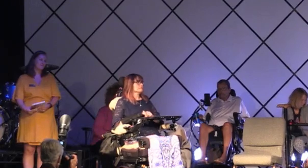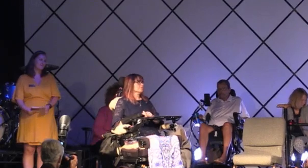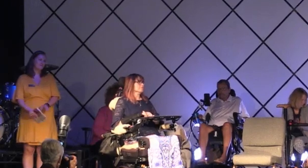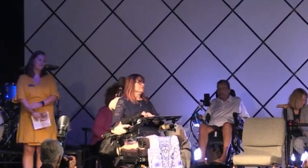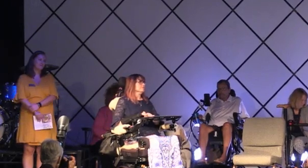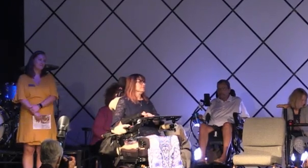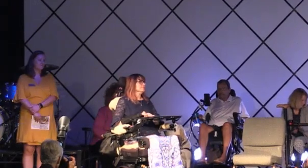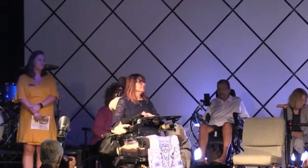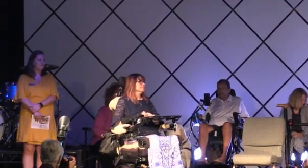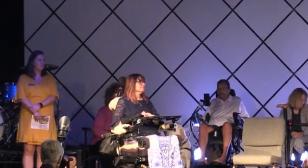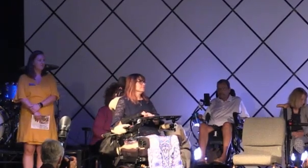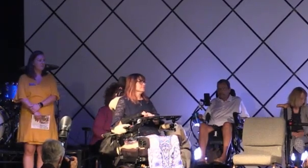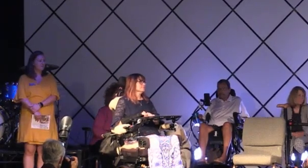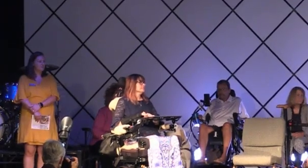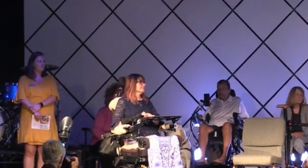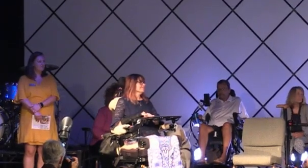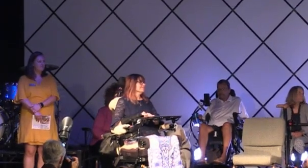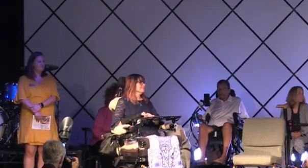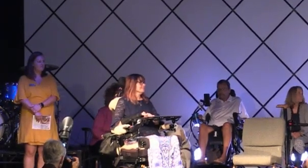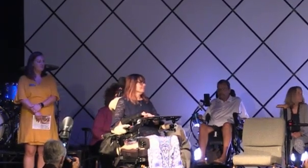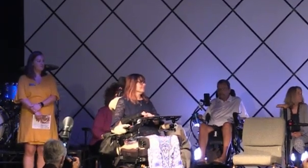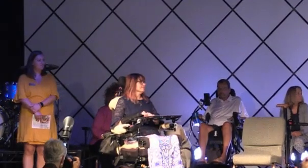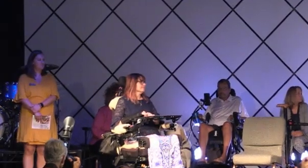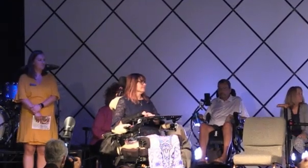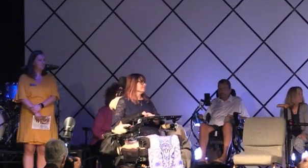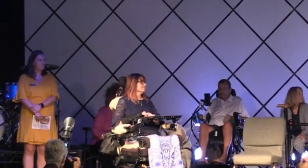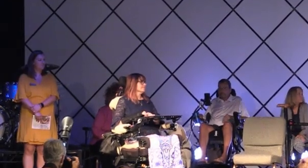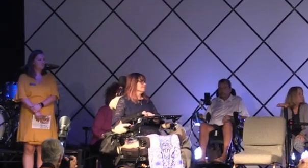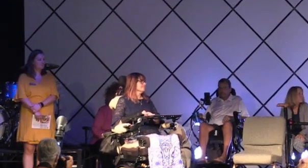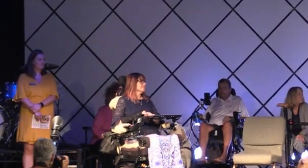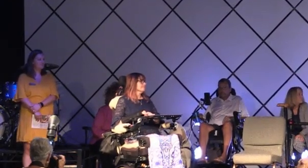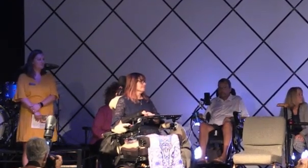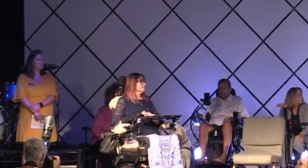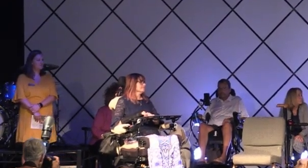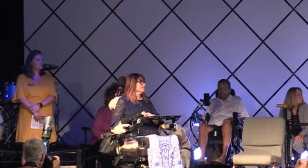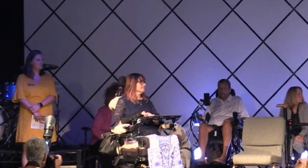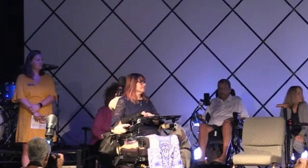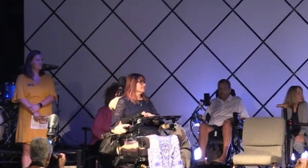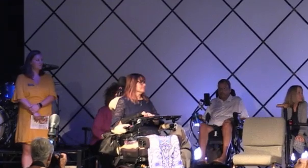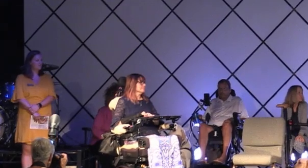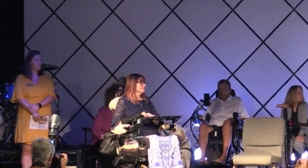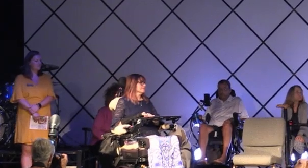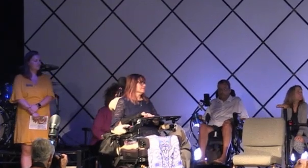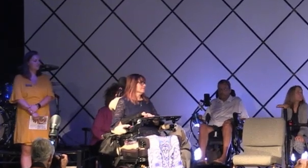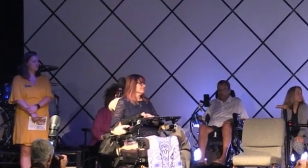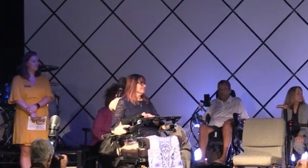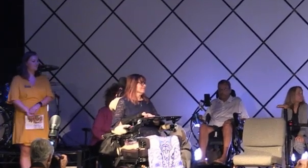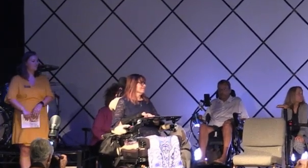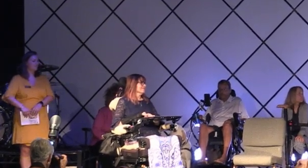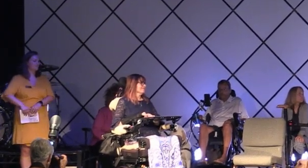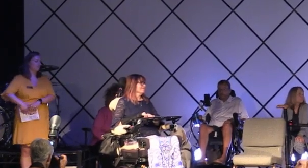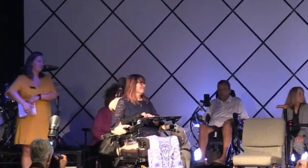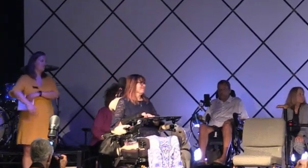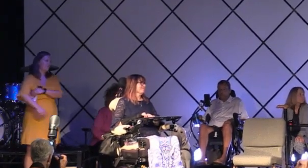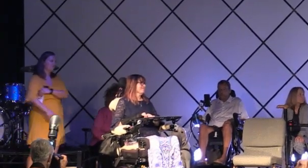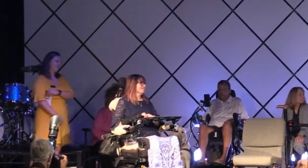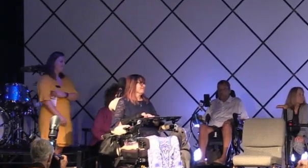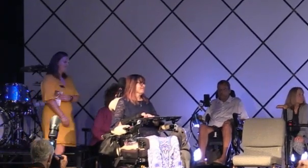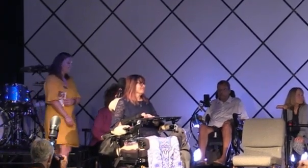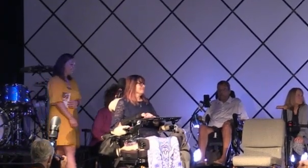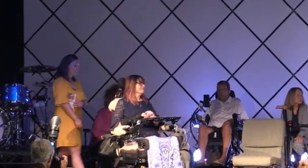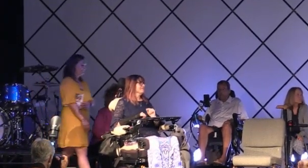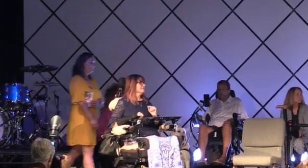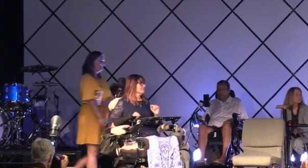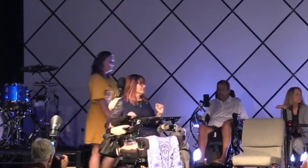Bee is being presented today by her puppy raiser, Aletha Bowman of Folsom, California. Bee was the second puppy she has